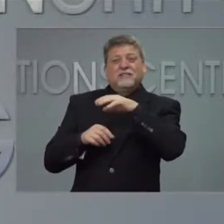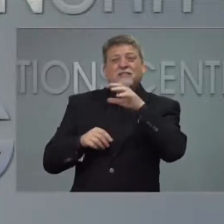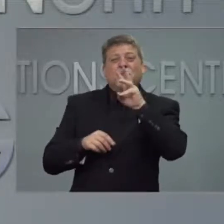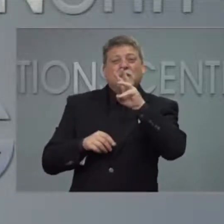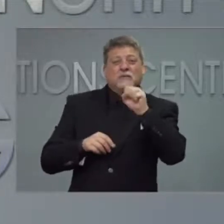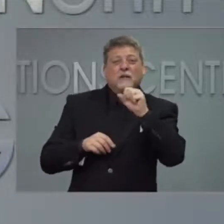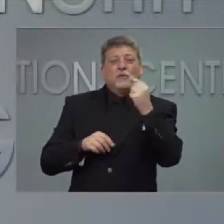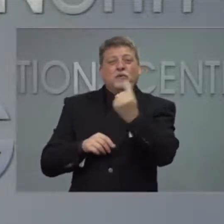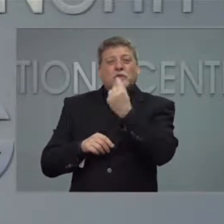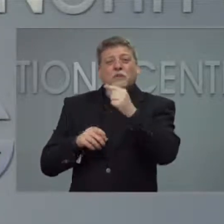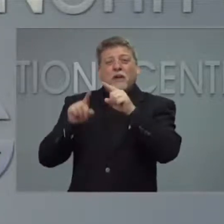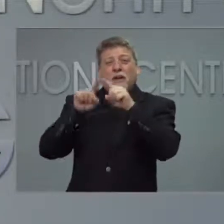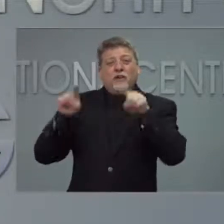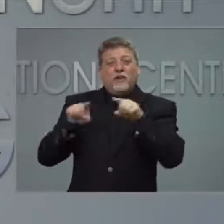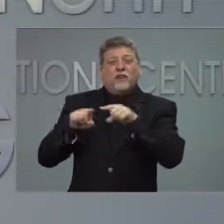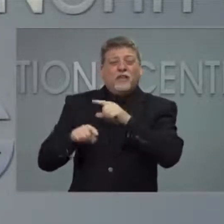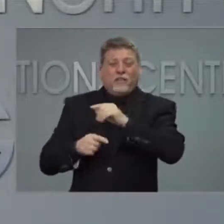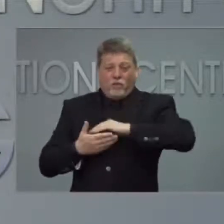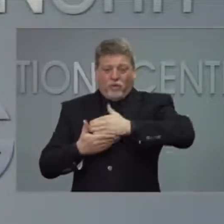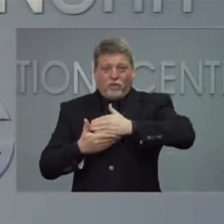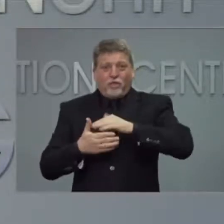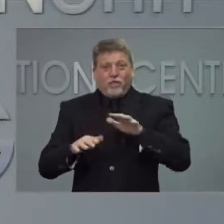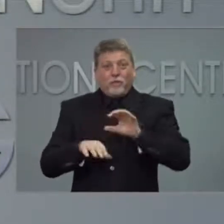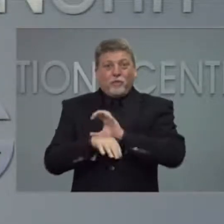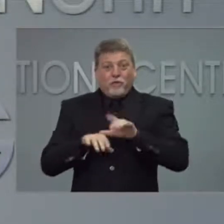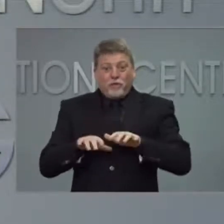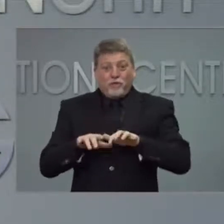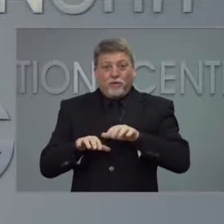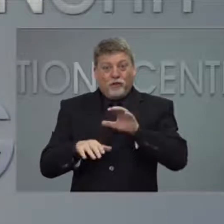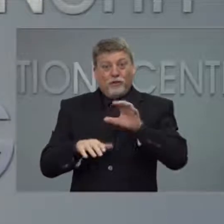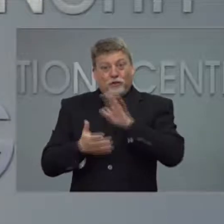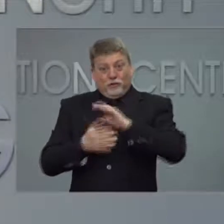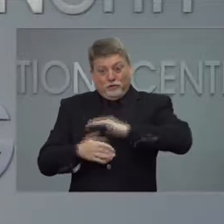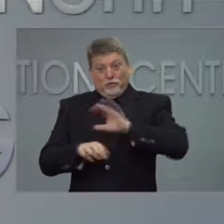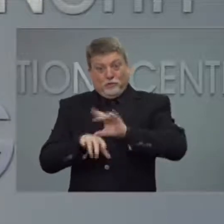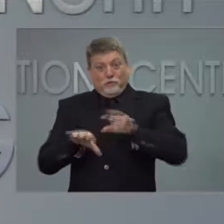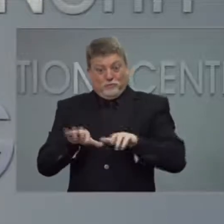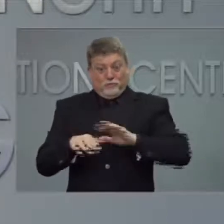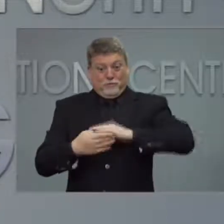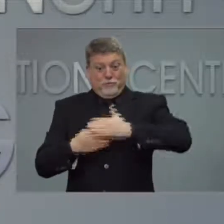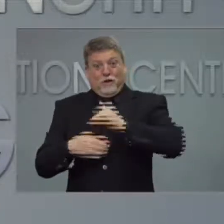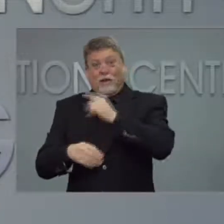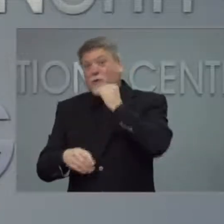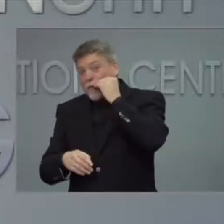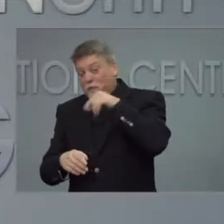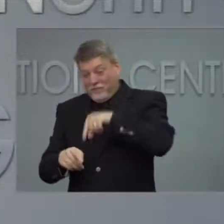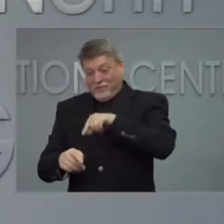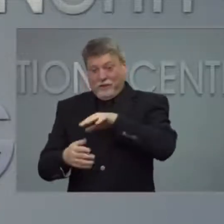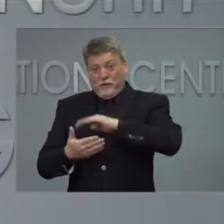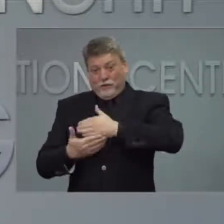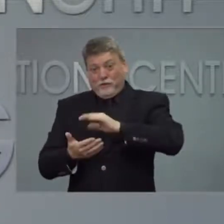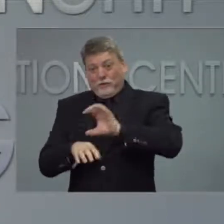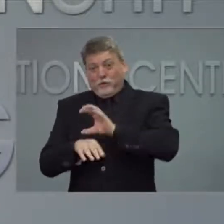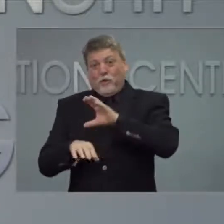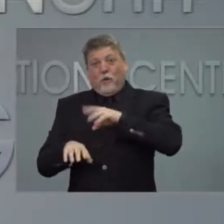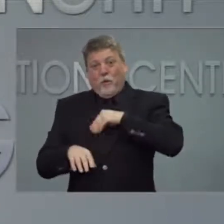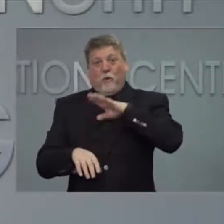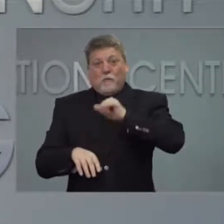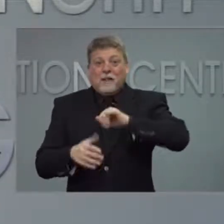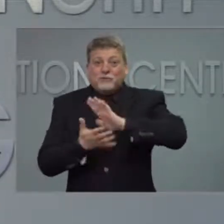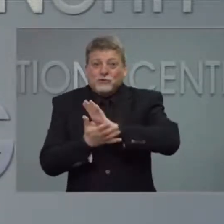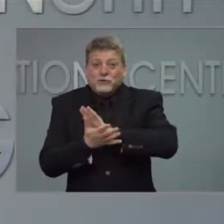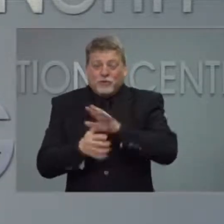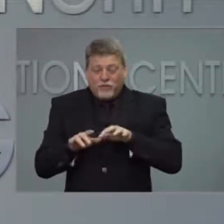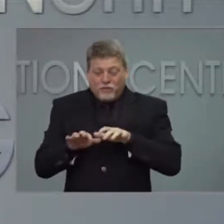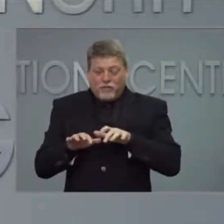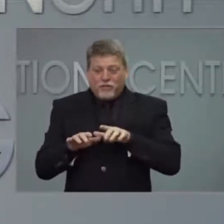their abductors over school-issued computers. So what is your reaction to that happening, and is there anything more the state can